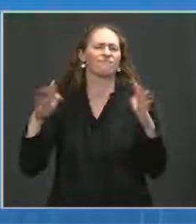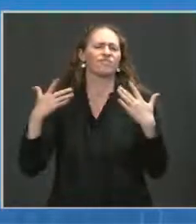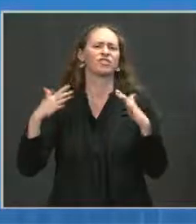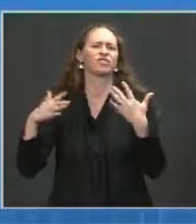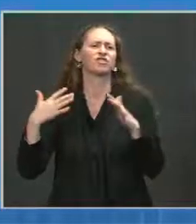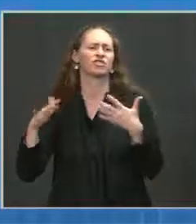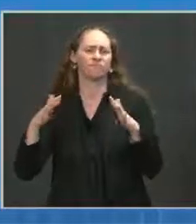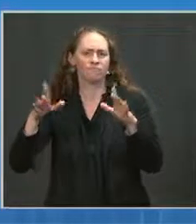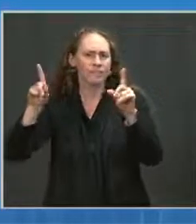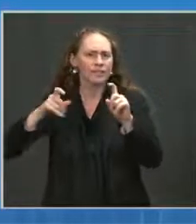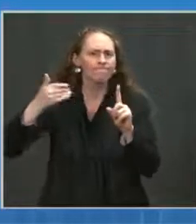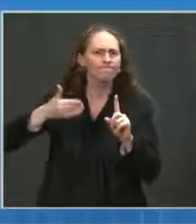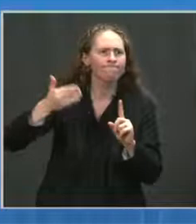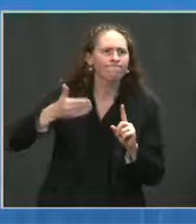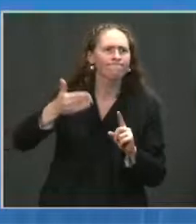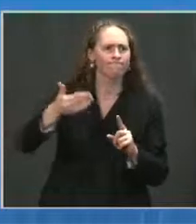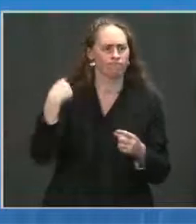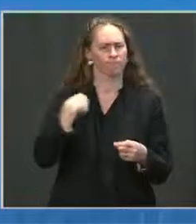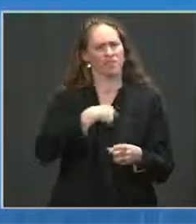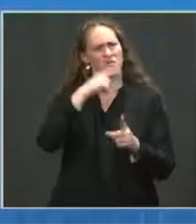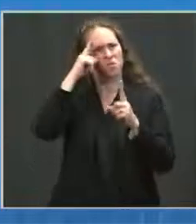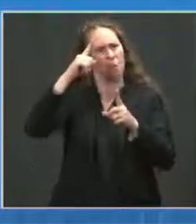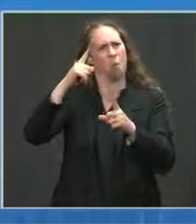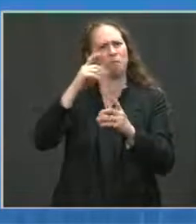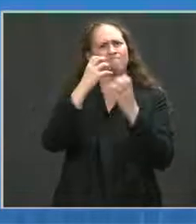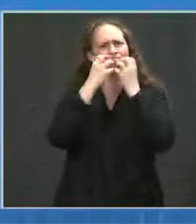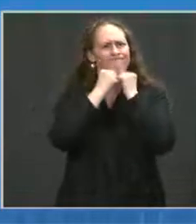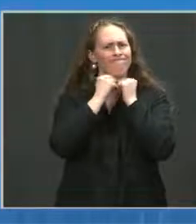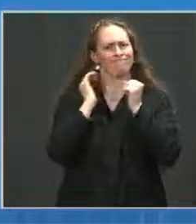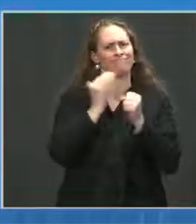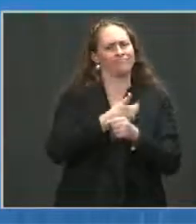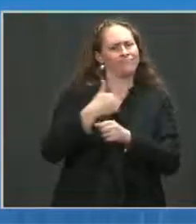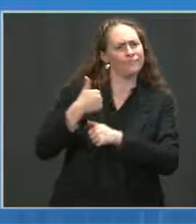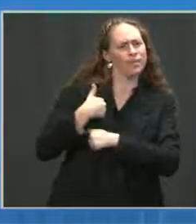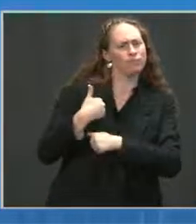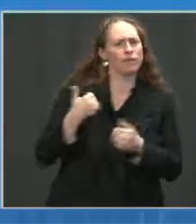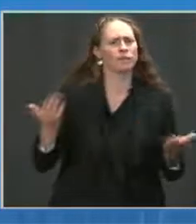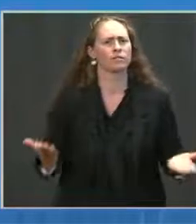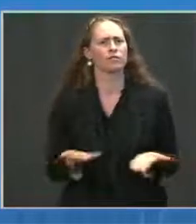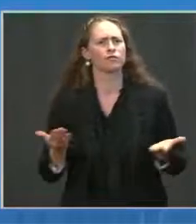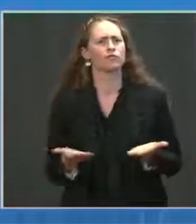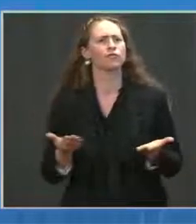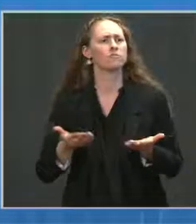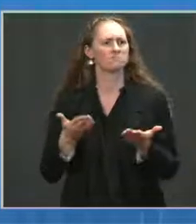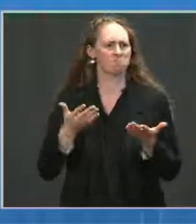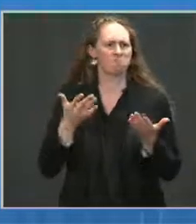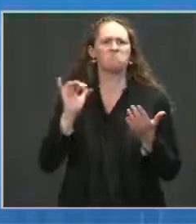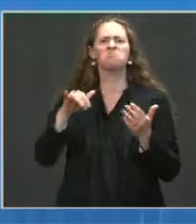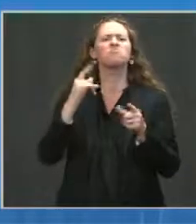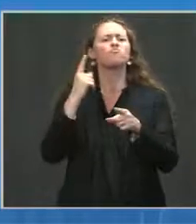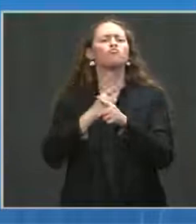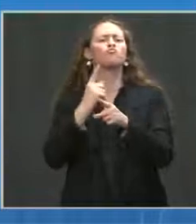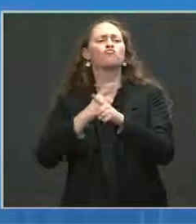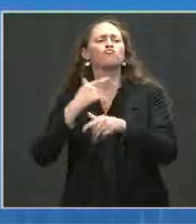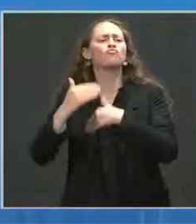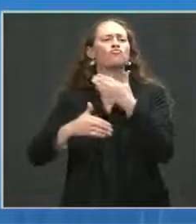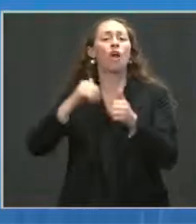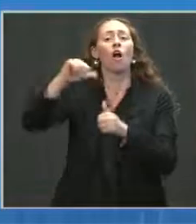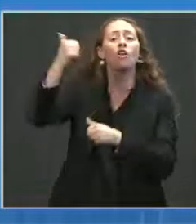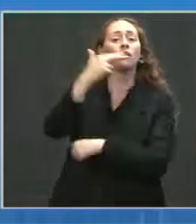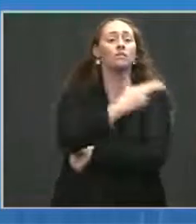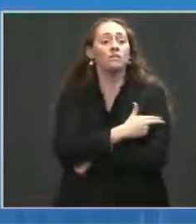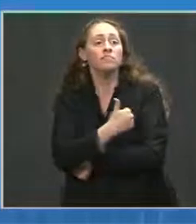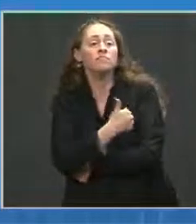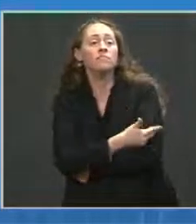our veterans. That's consistent with a lot of health systems across the country and a growing number of health systems